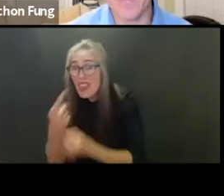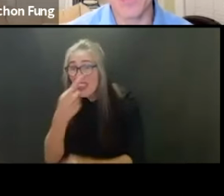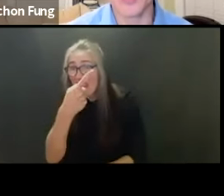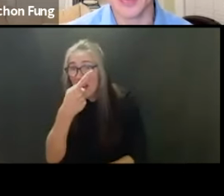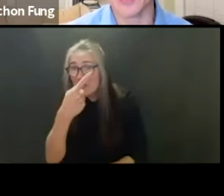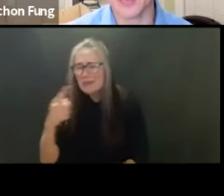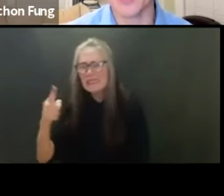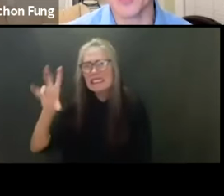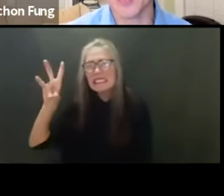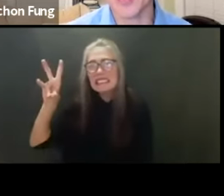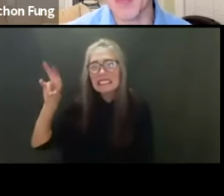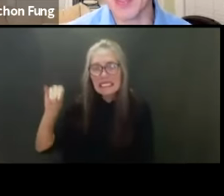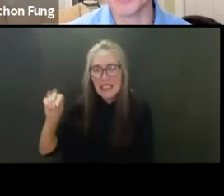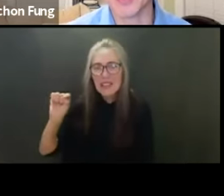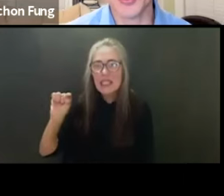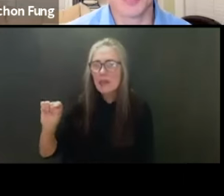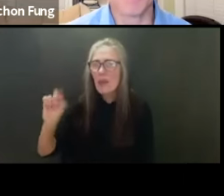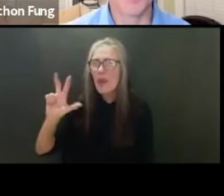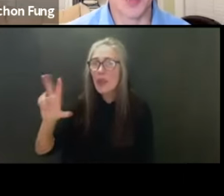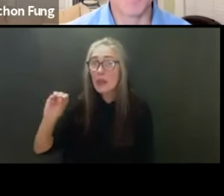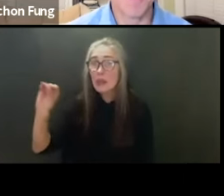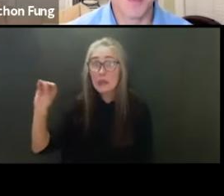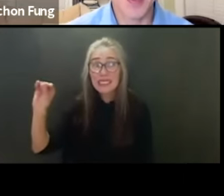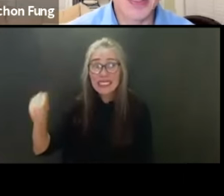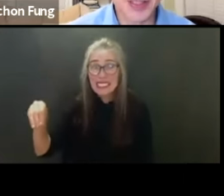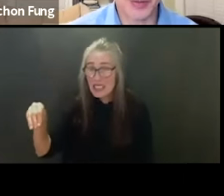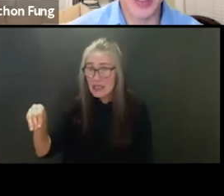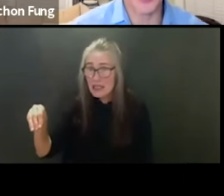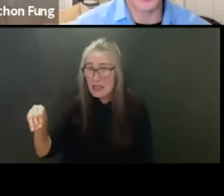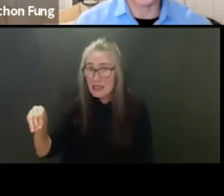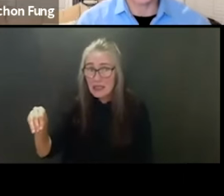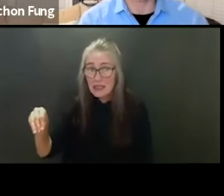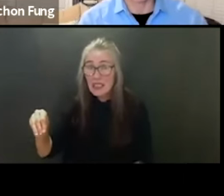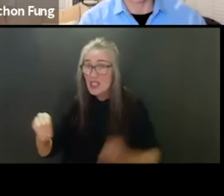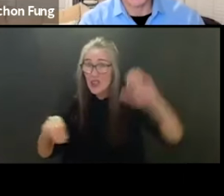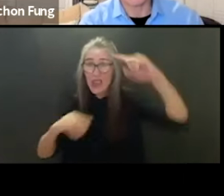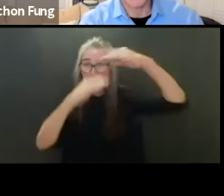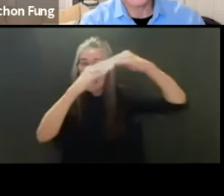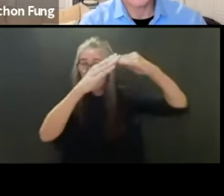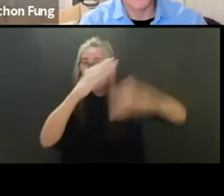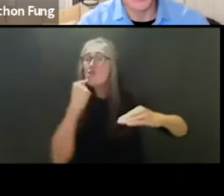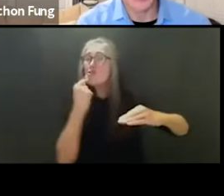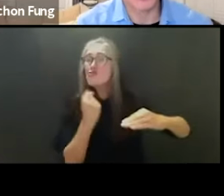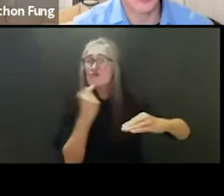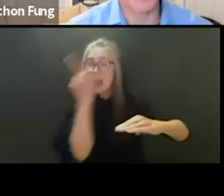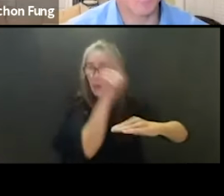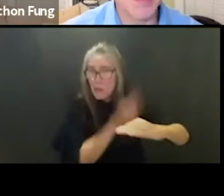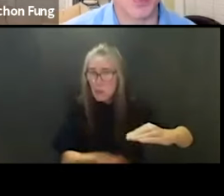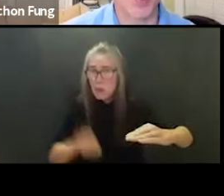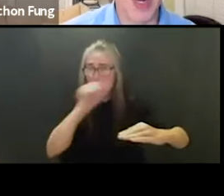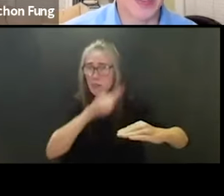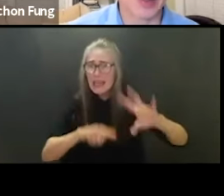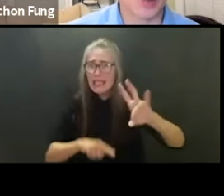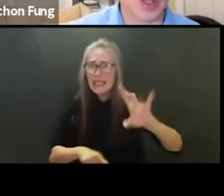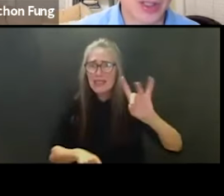.5% of the population right. And so if you kind of break it out 78% of the